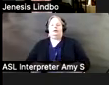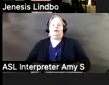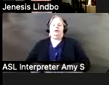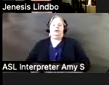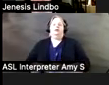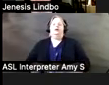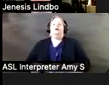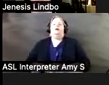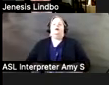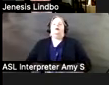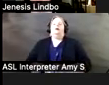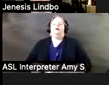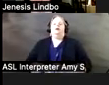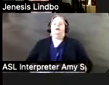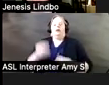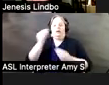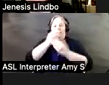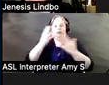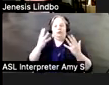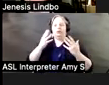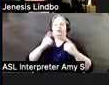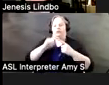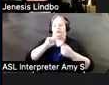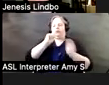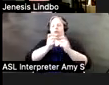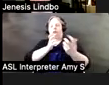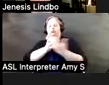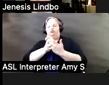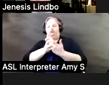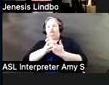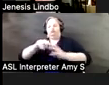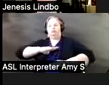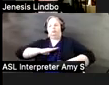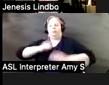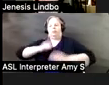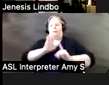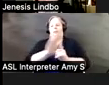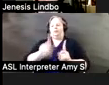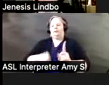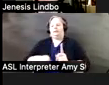Can information be changed or modified to match the individual needs?